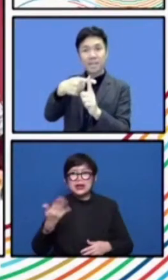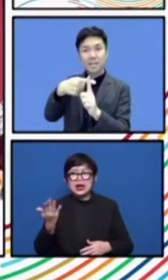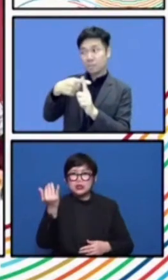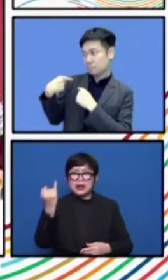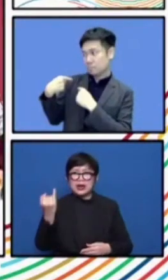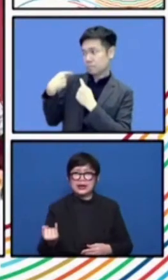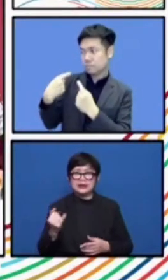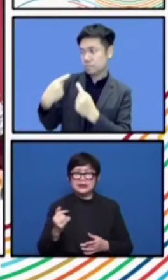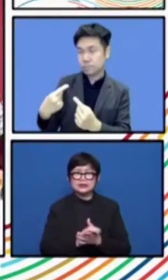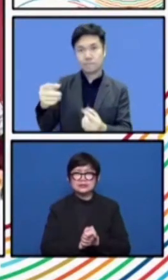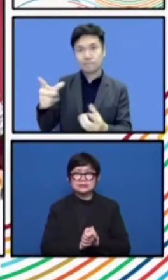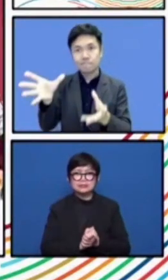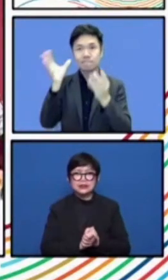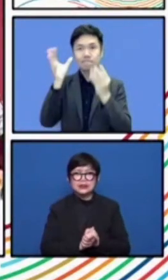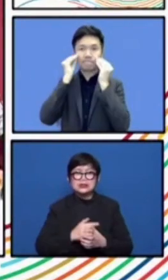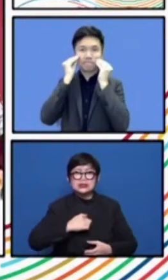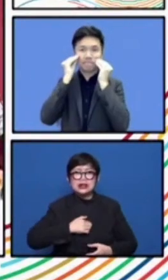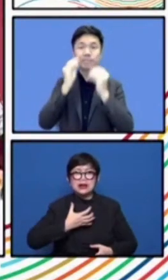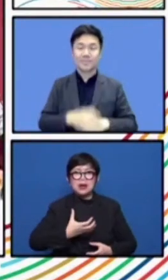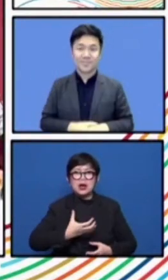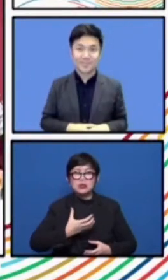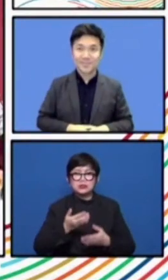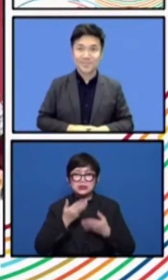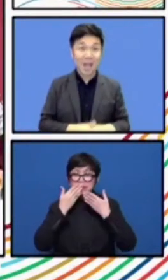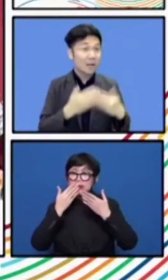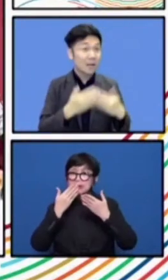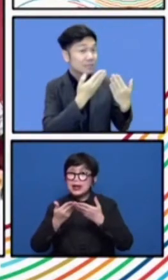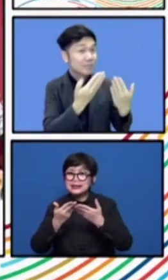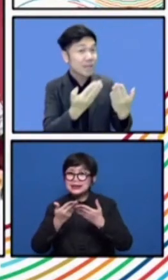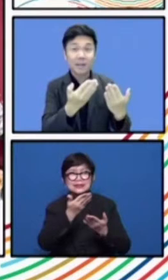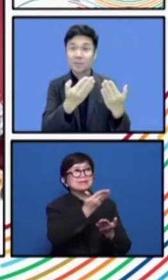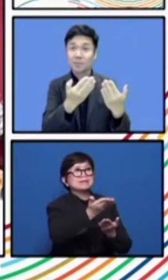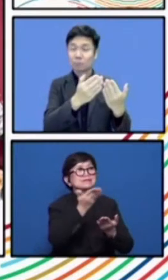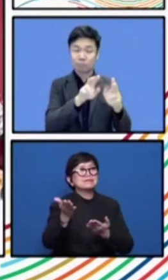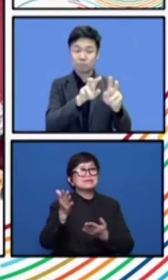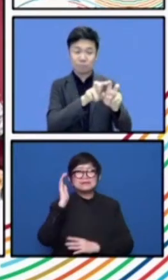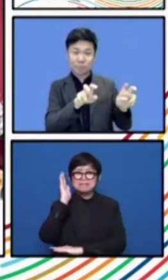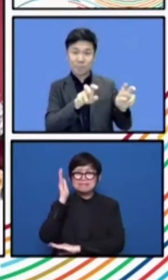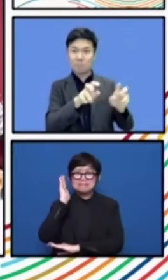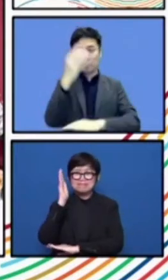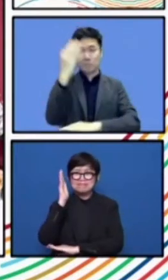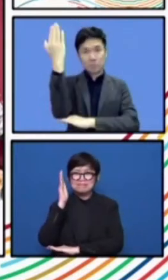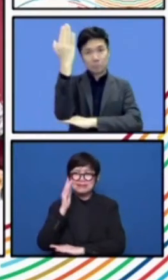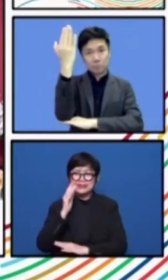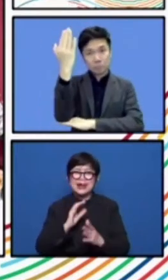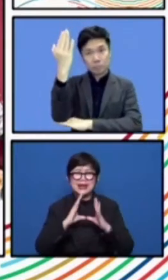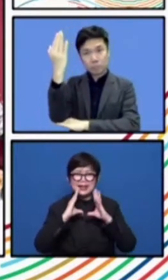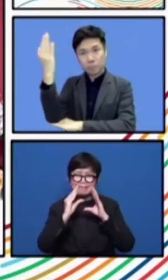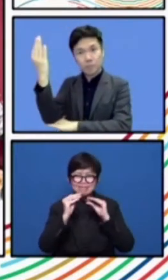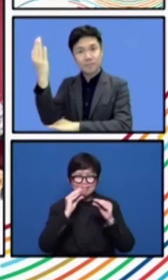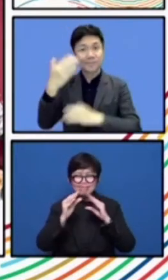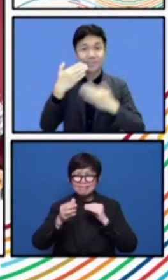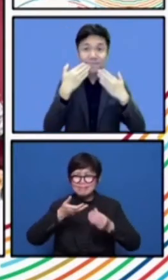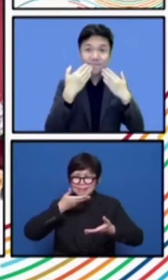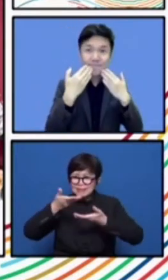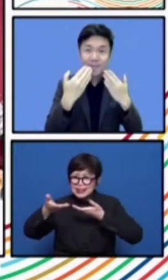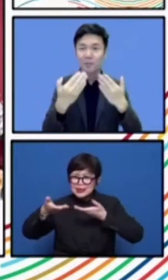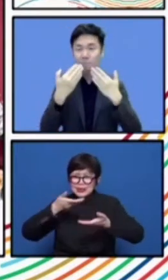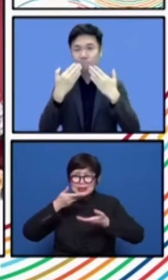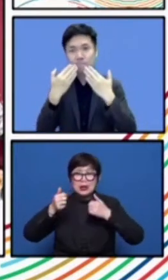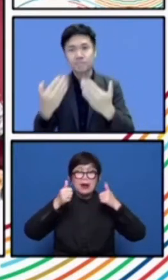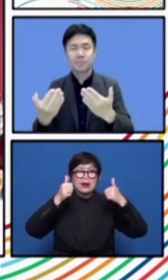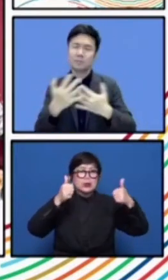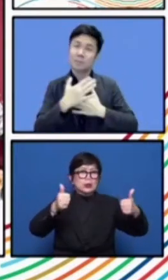I would like to thank all of the panelists for their insightful and substantive discussion which was also incredibly